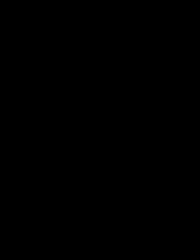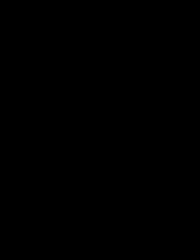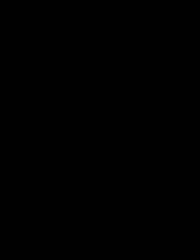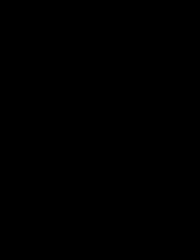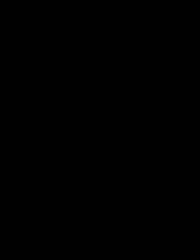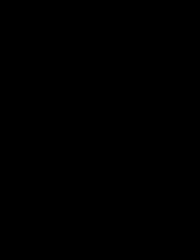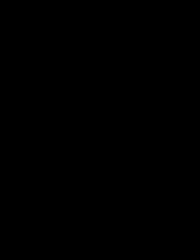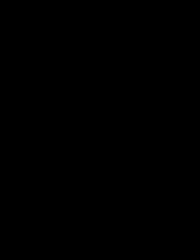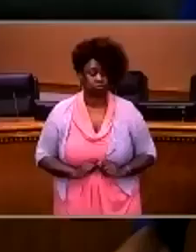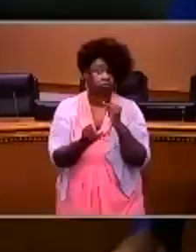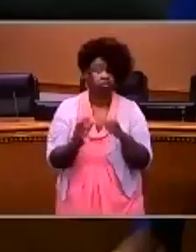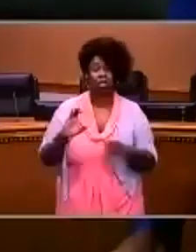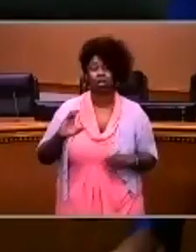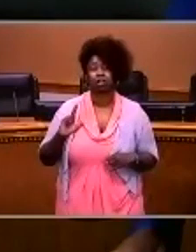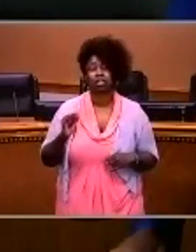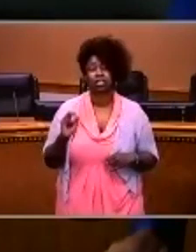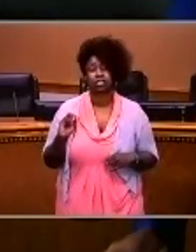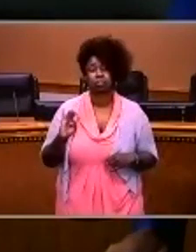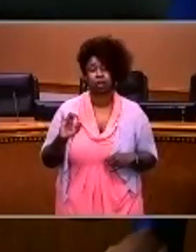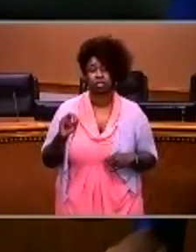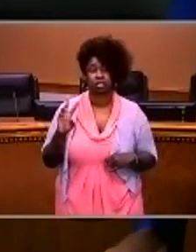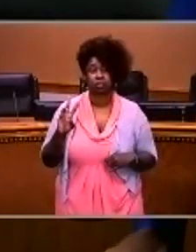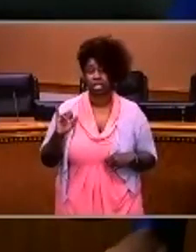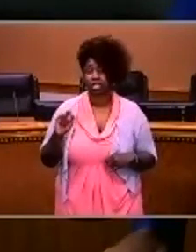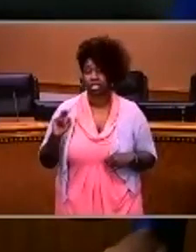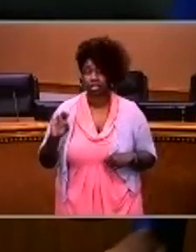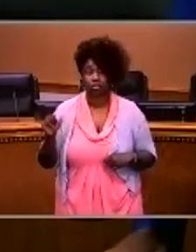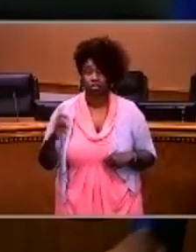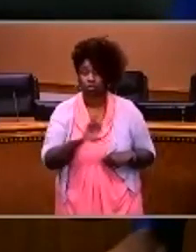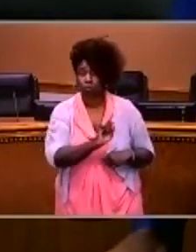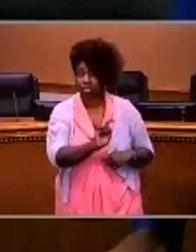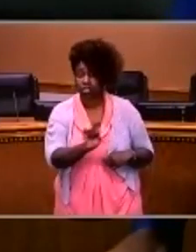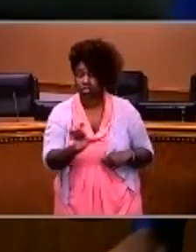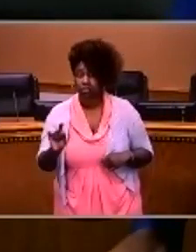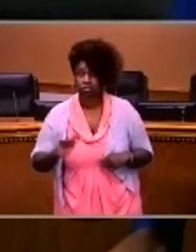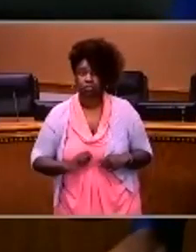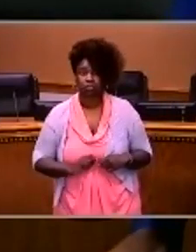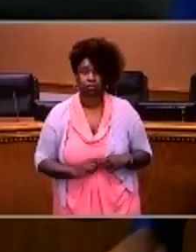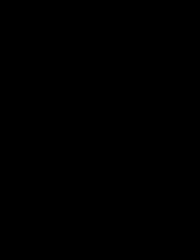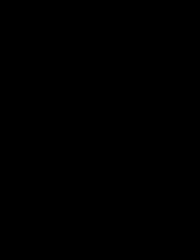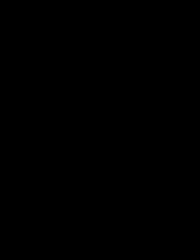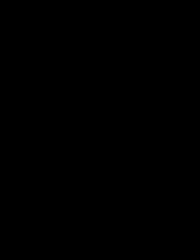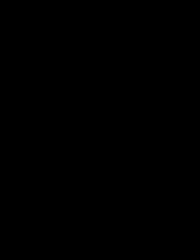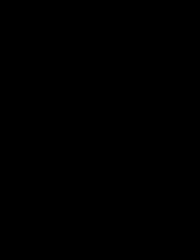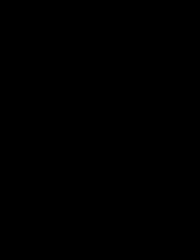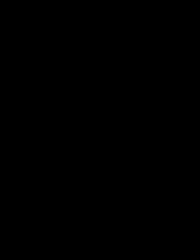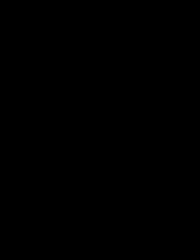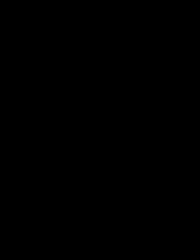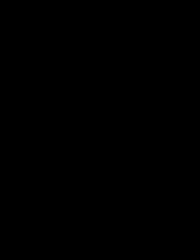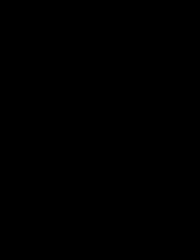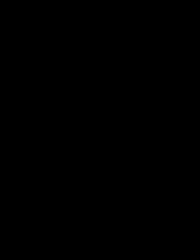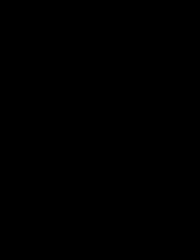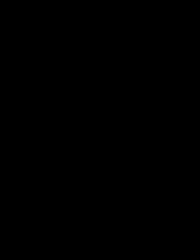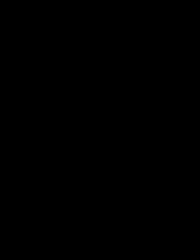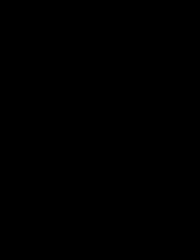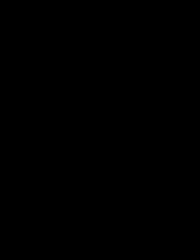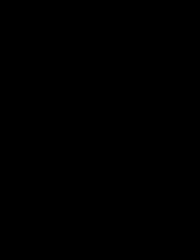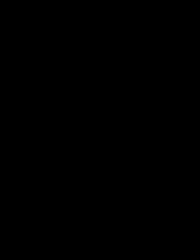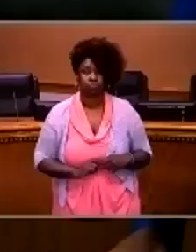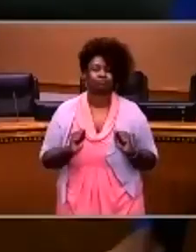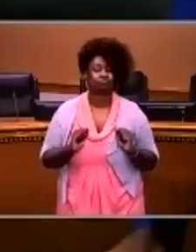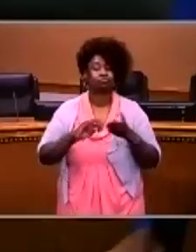Okay, finally, Clayton Bauman, WITN. Do you have any other questions for any other participants? No, thank you. All right, well,